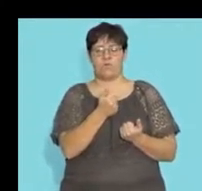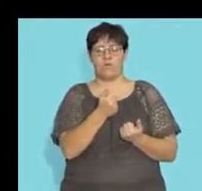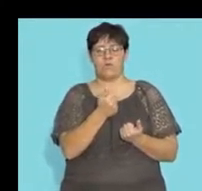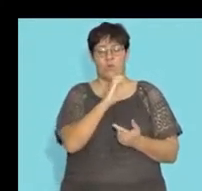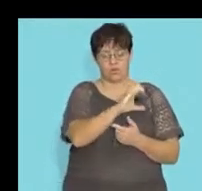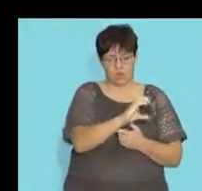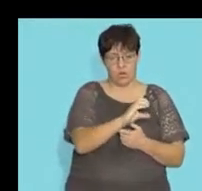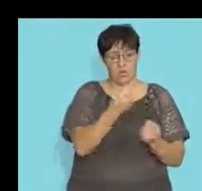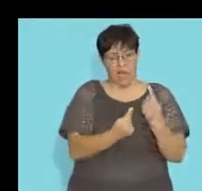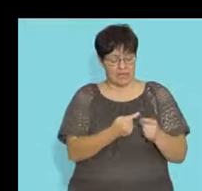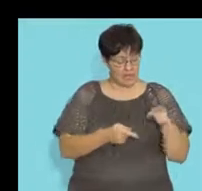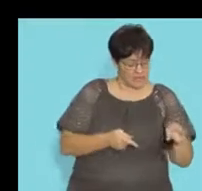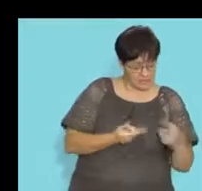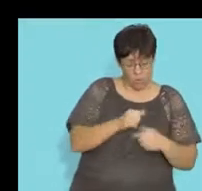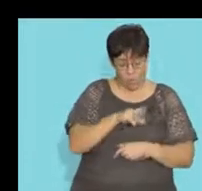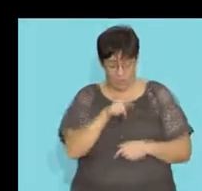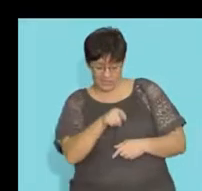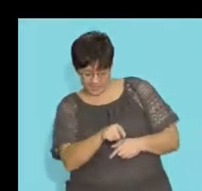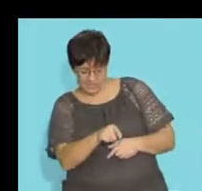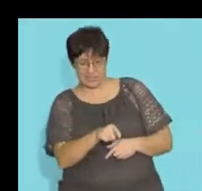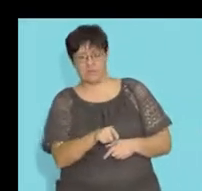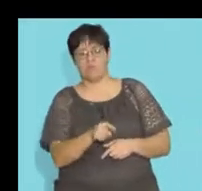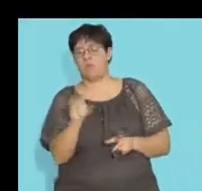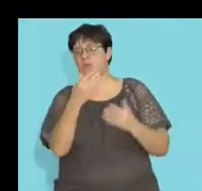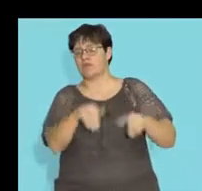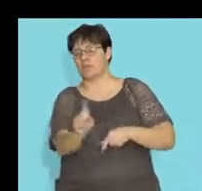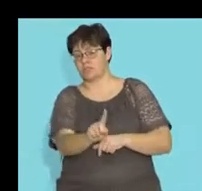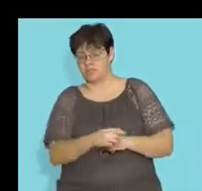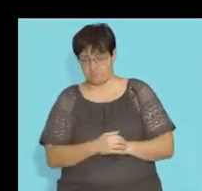concentration of either the acid or the base.